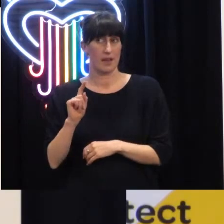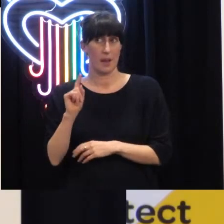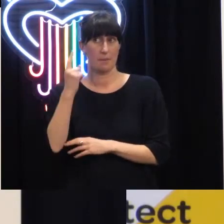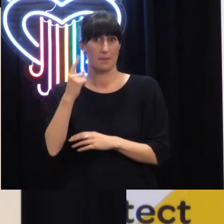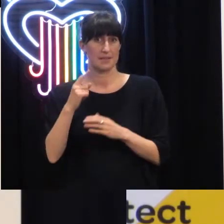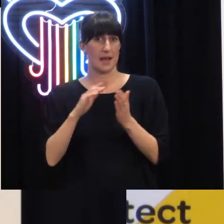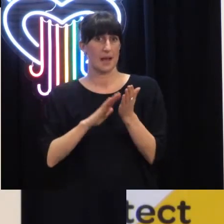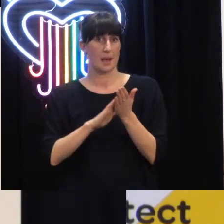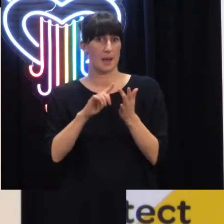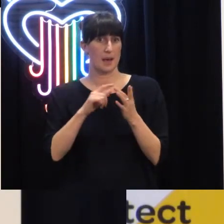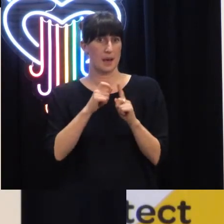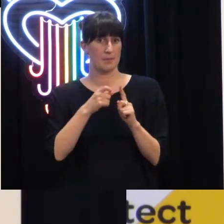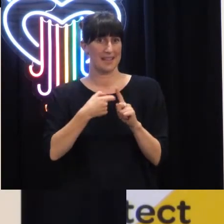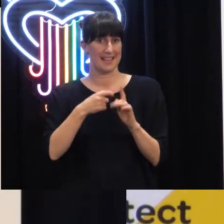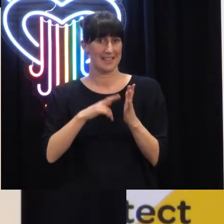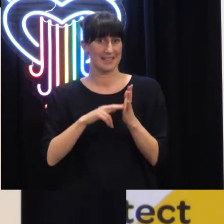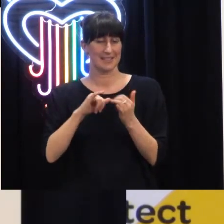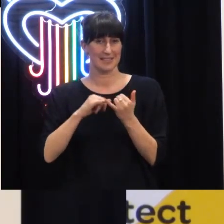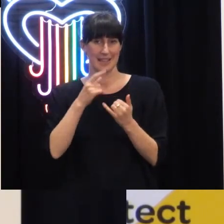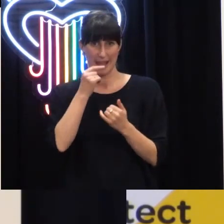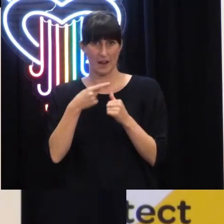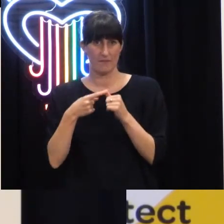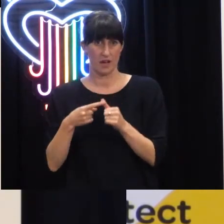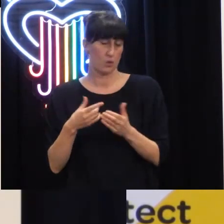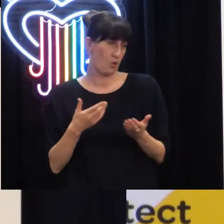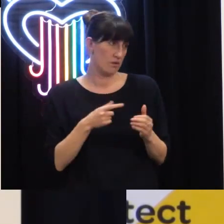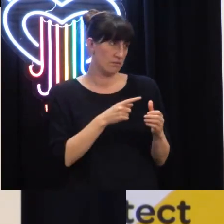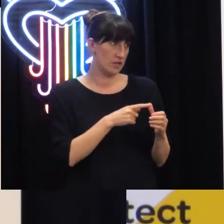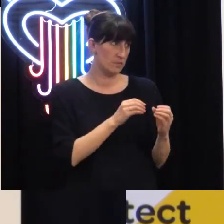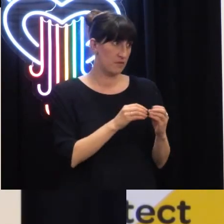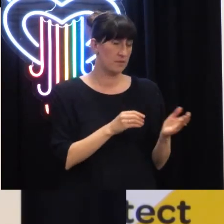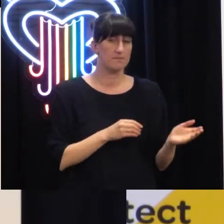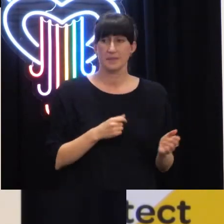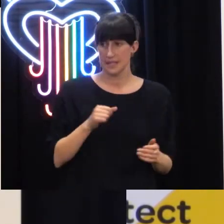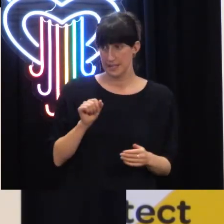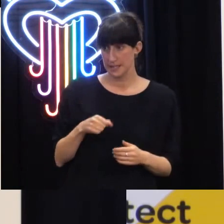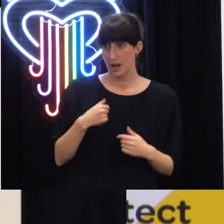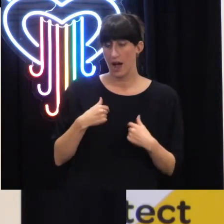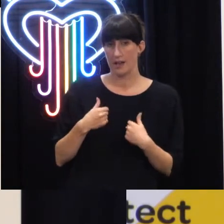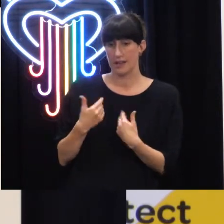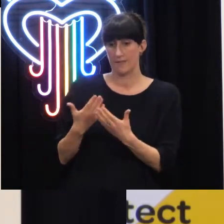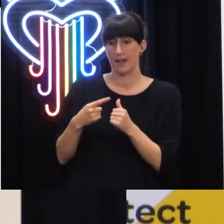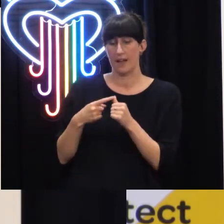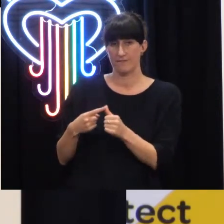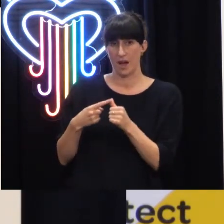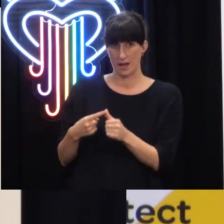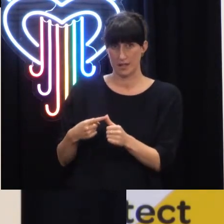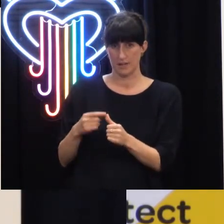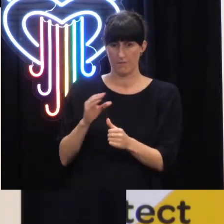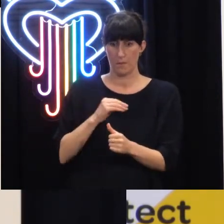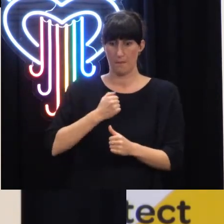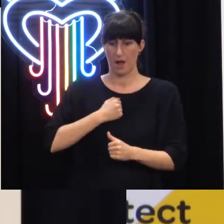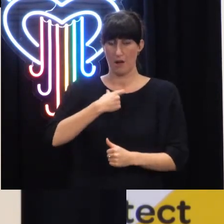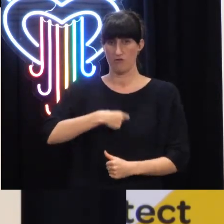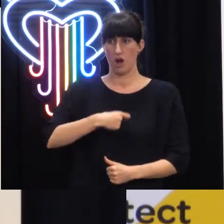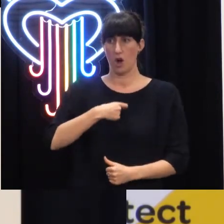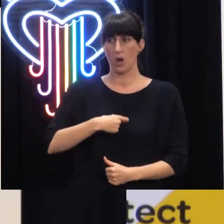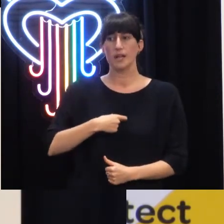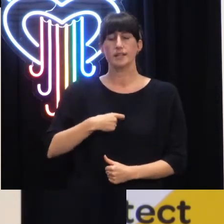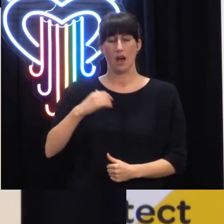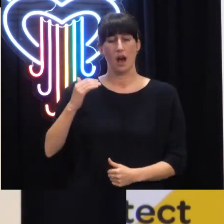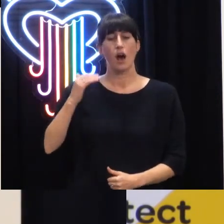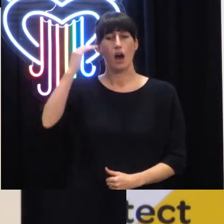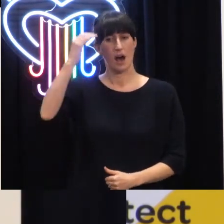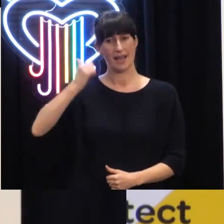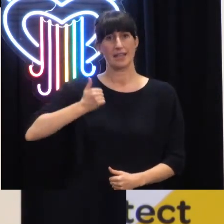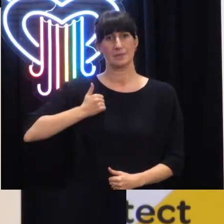we've certainly given advice around this, and my advice is as Director General is that we should have a high expectation of